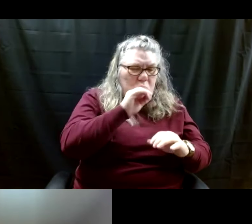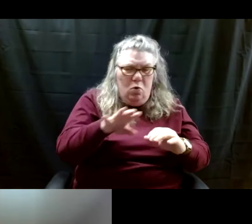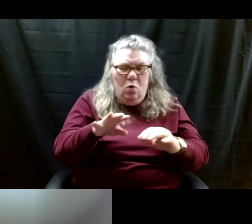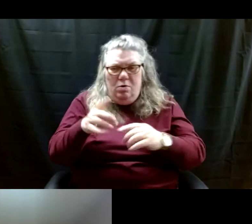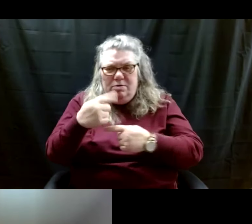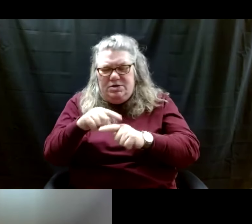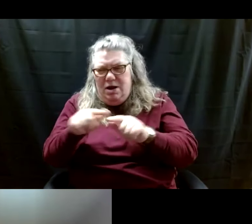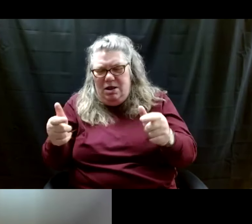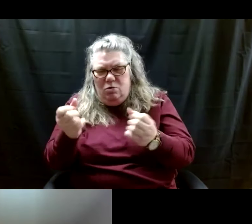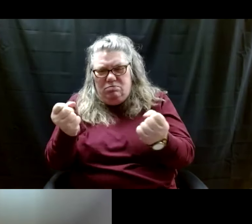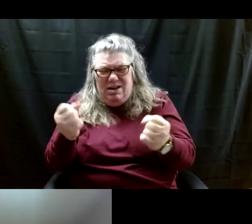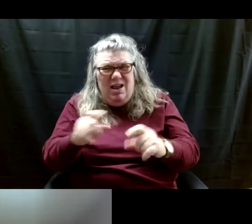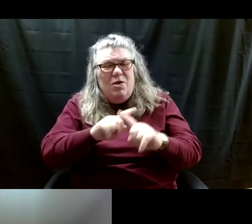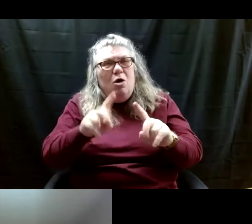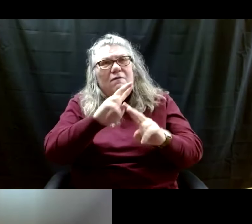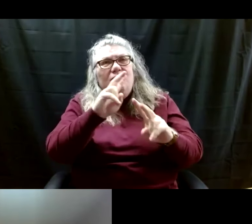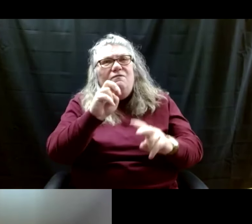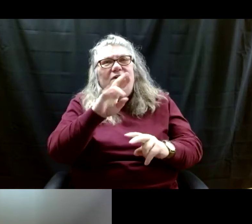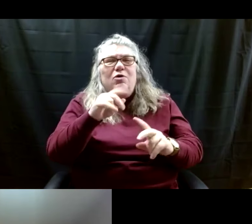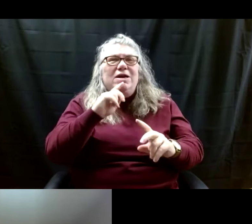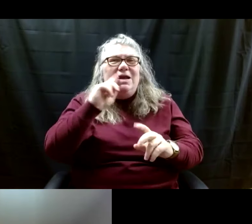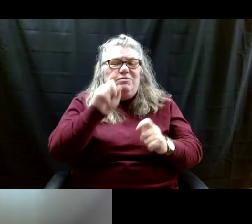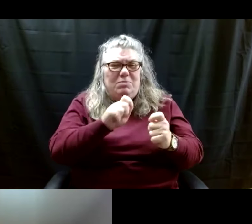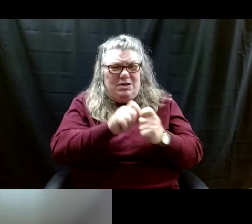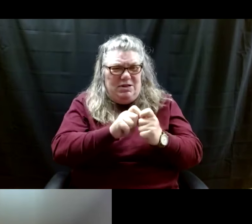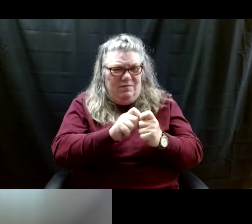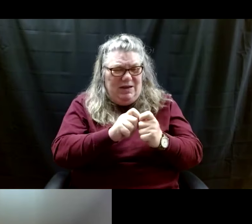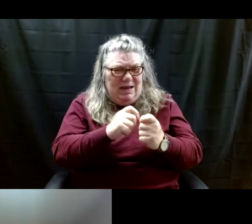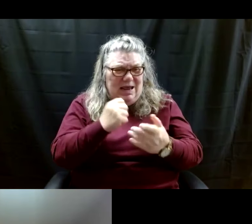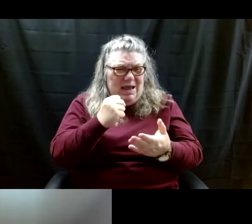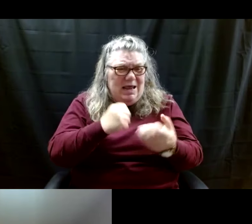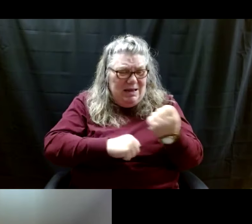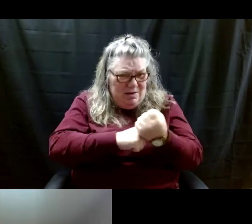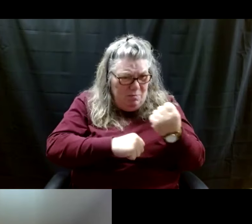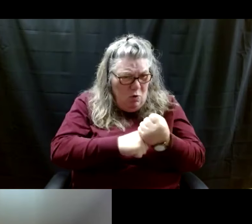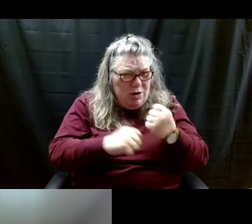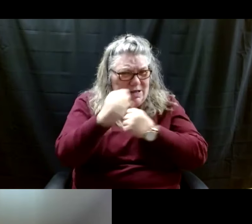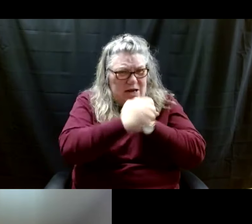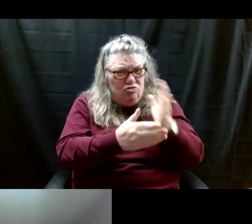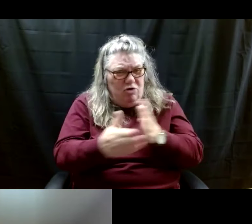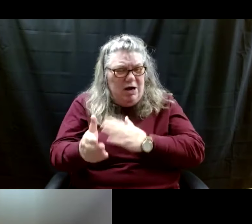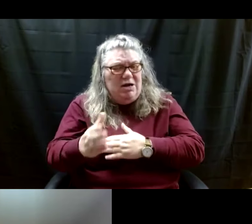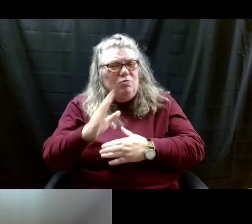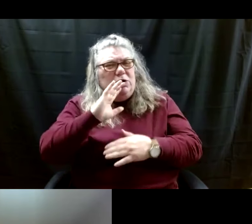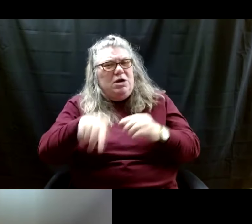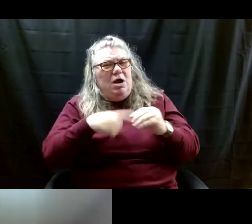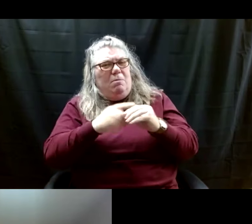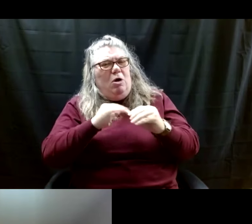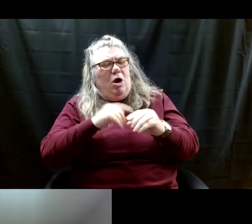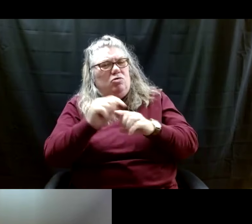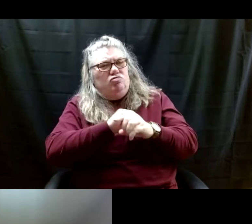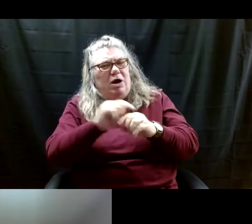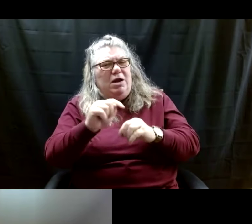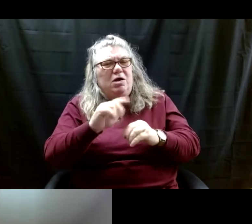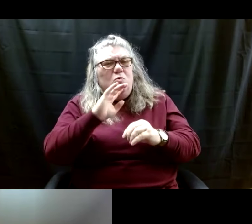specific kinds of interventions and strategies. Talking about really our training, when you think back to our training